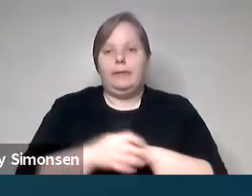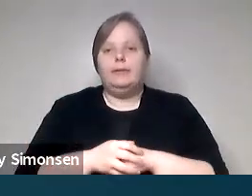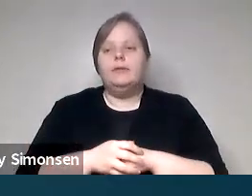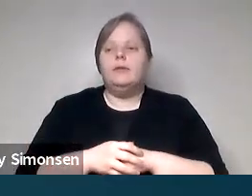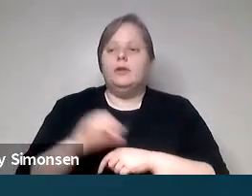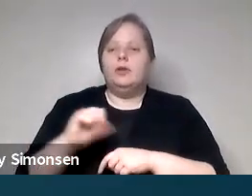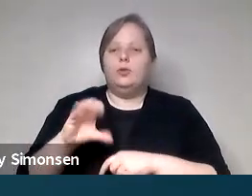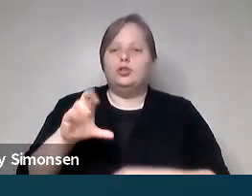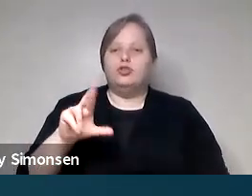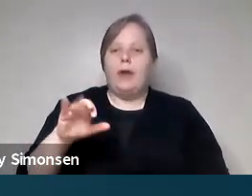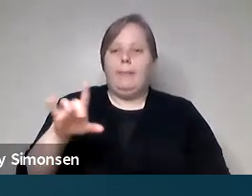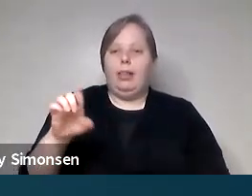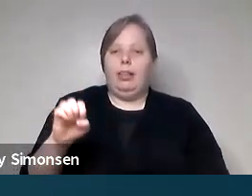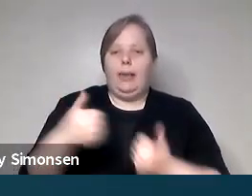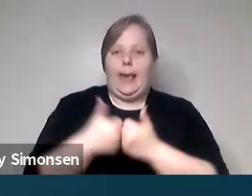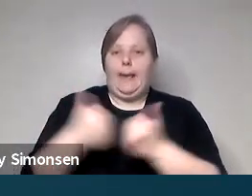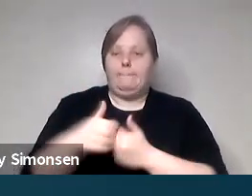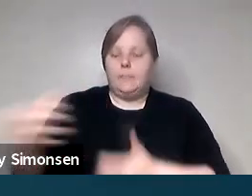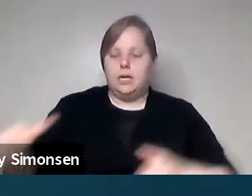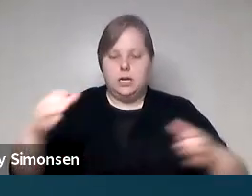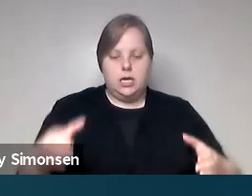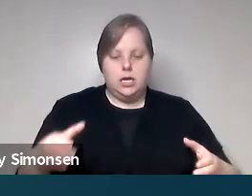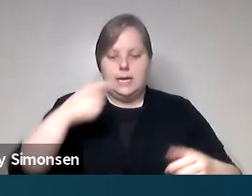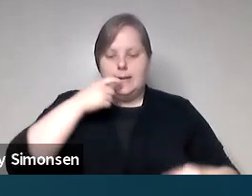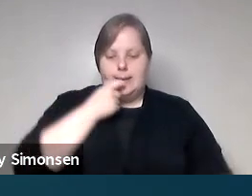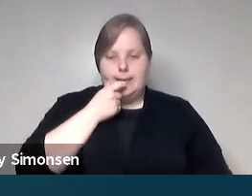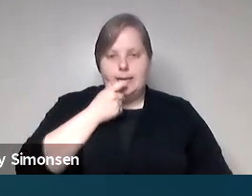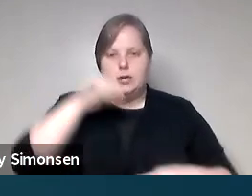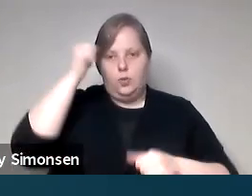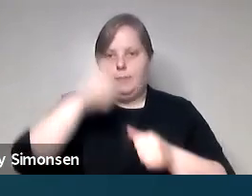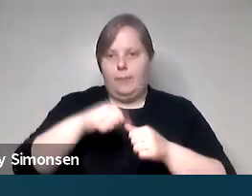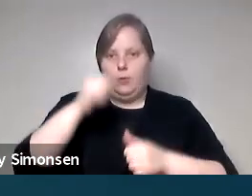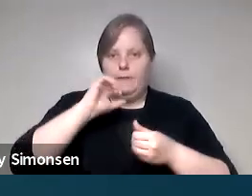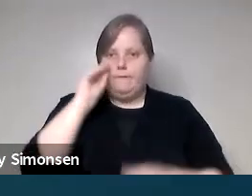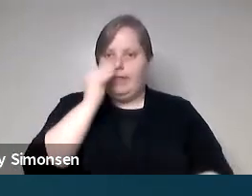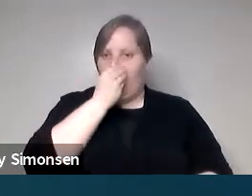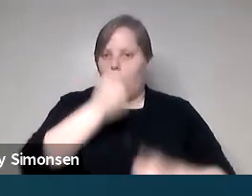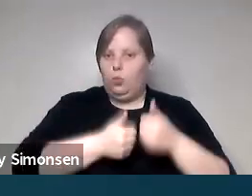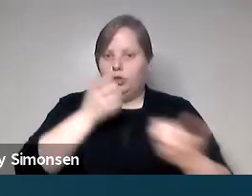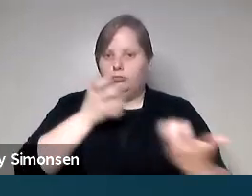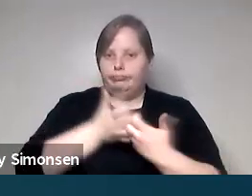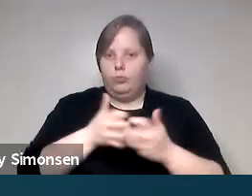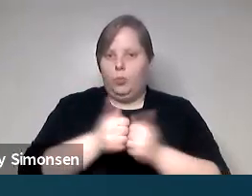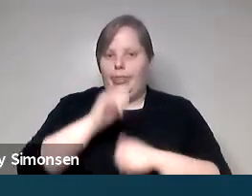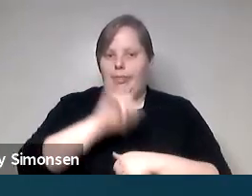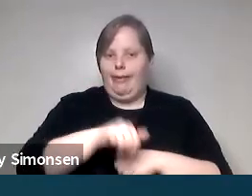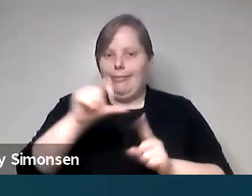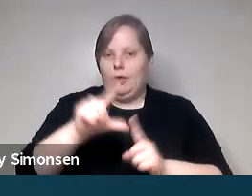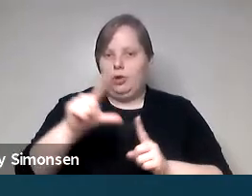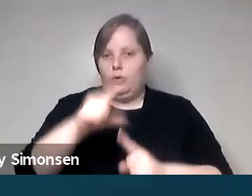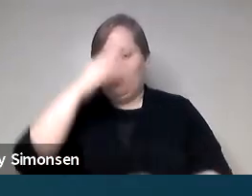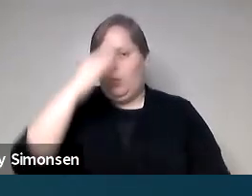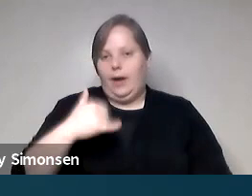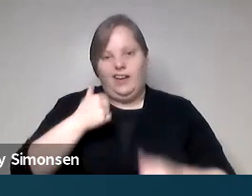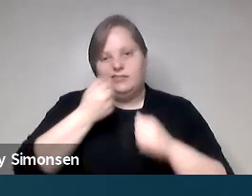Scrabble game and you're not remembering which flower you put on it, because like I said, you had a whole bunch